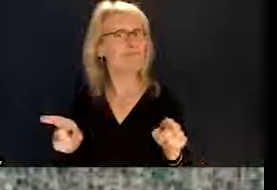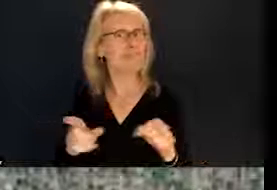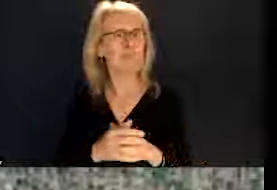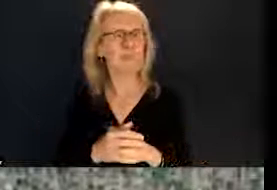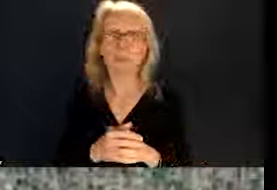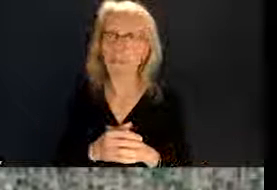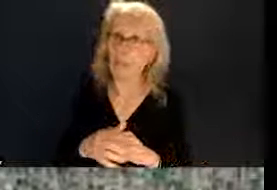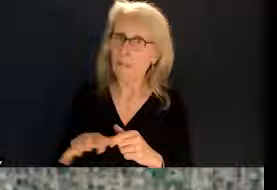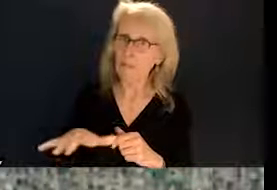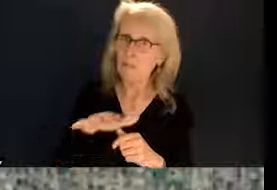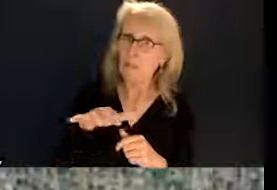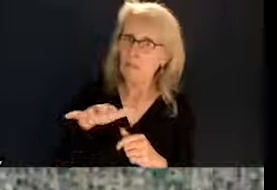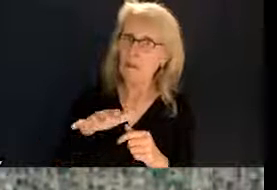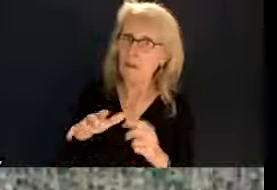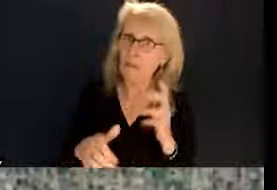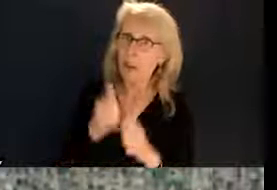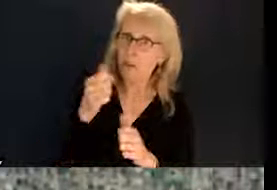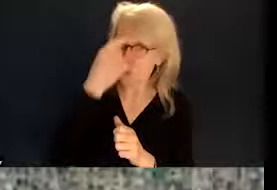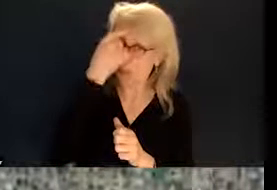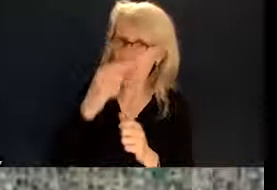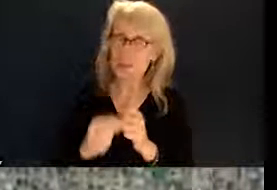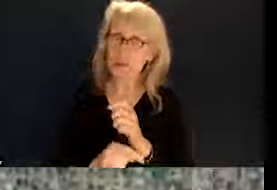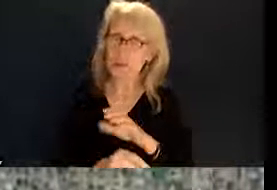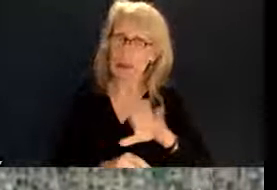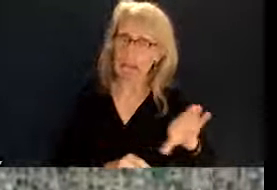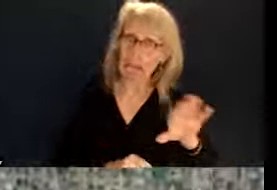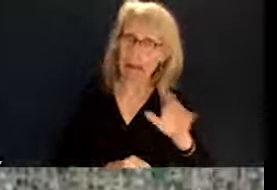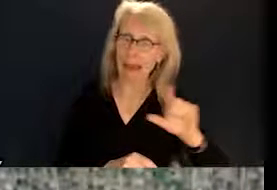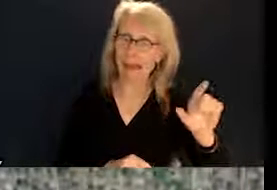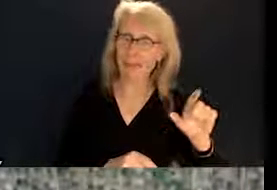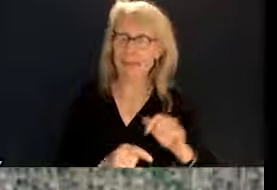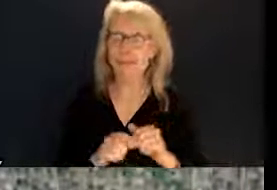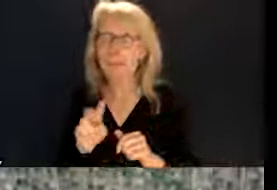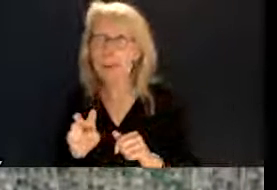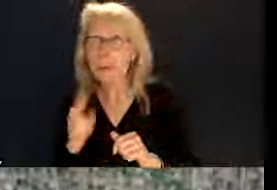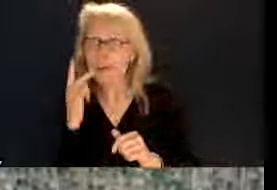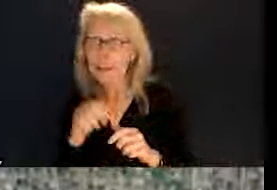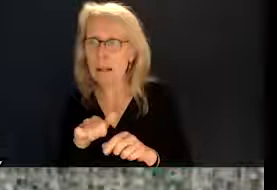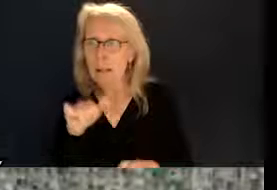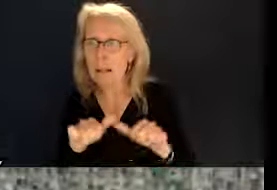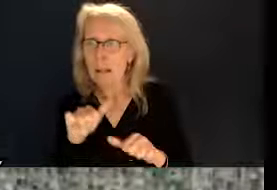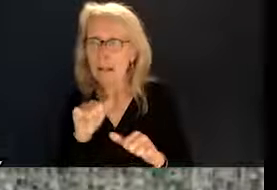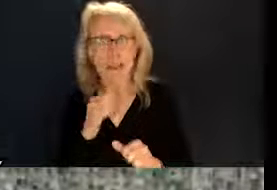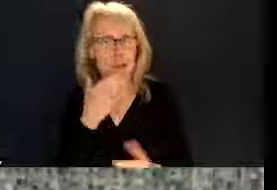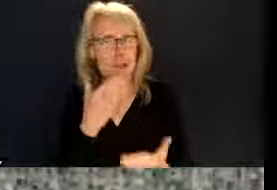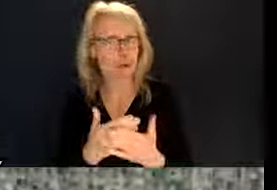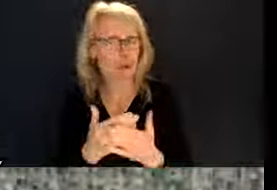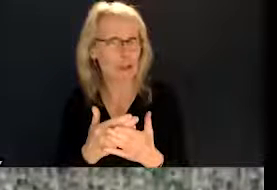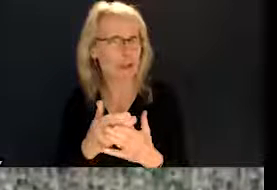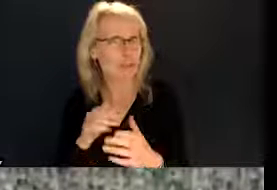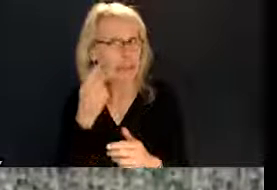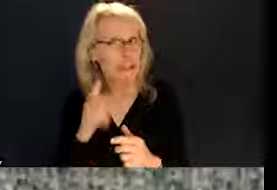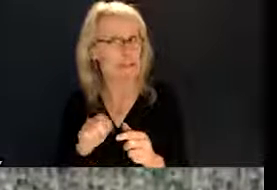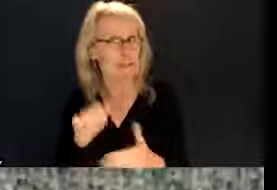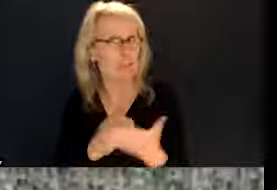Most of y'all said to the left, although there was a little bit of puzzle in there, which I'm excited to dig into for this Q&A.